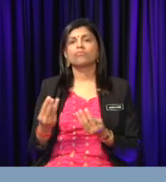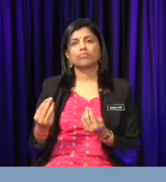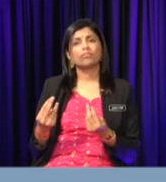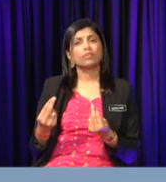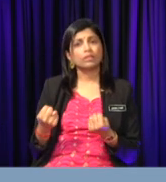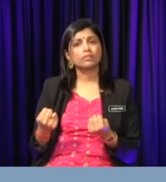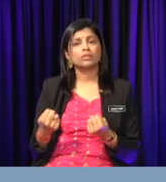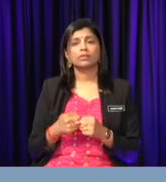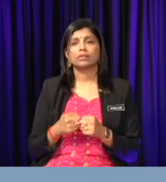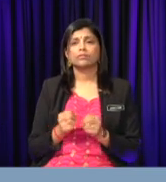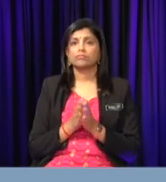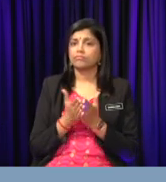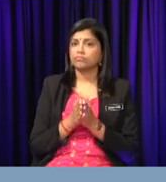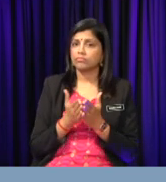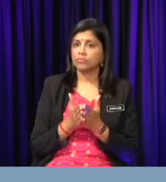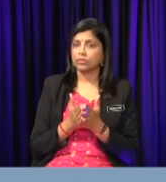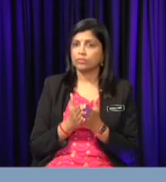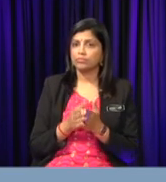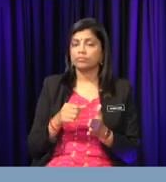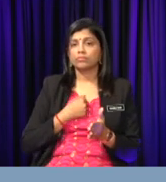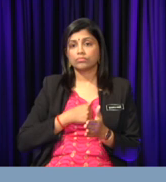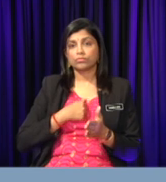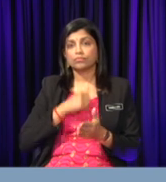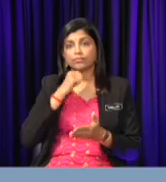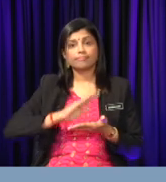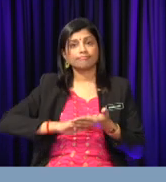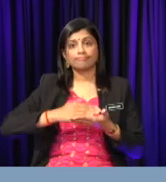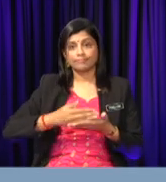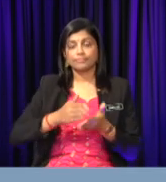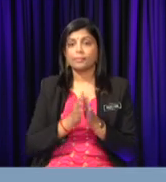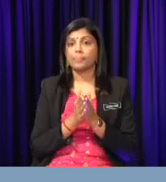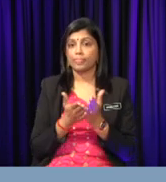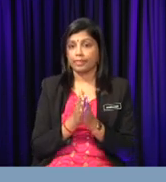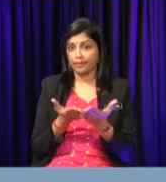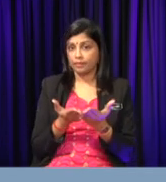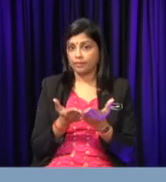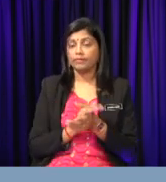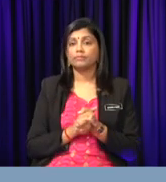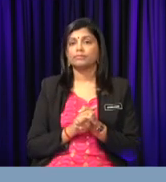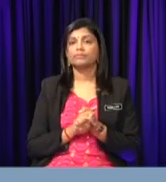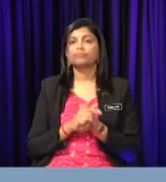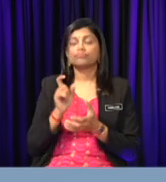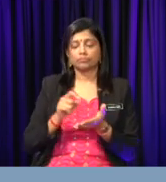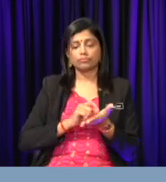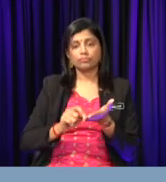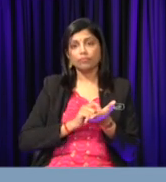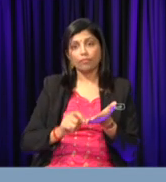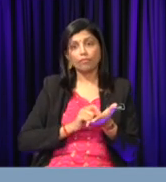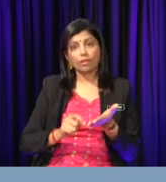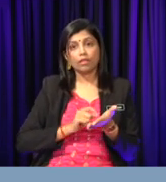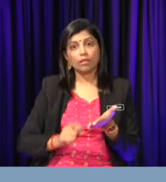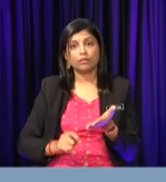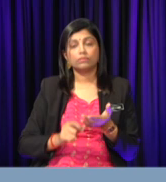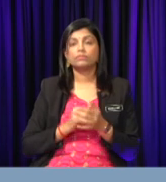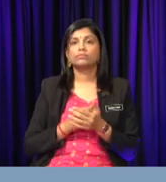she needs a few notebook to write her in order to write notes for the subjects that she